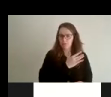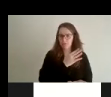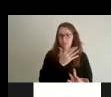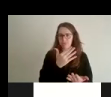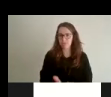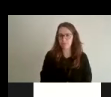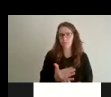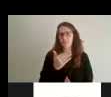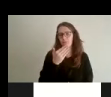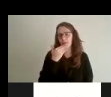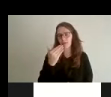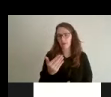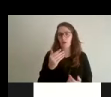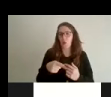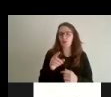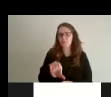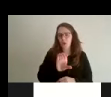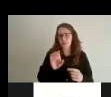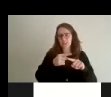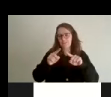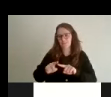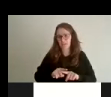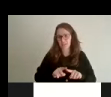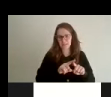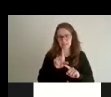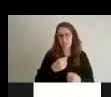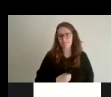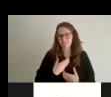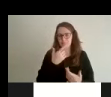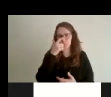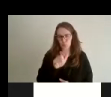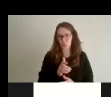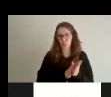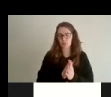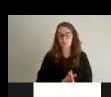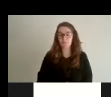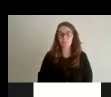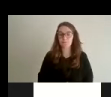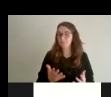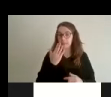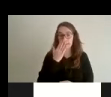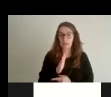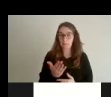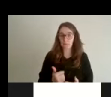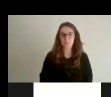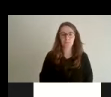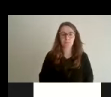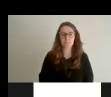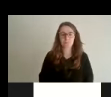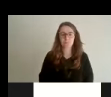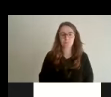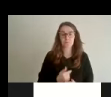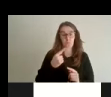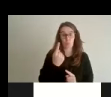other diversity, excuse for the expression, issues. So here's, for example, actually coming out this